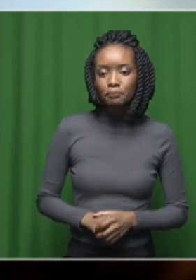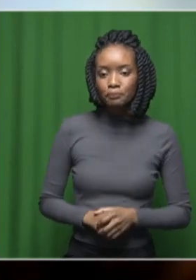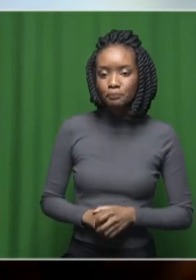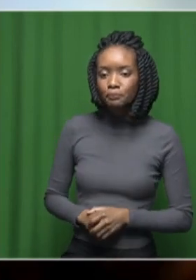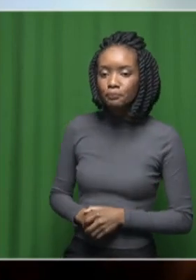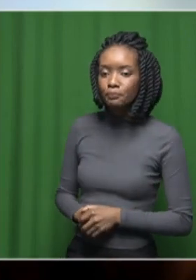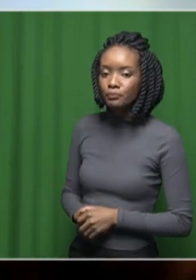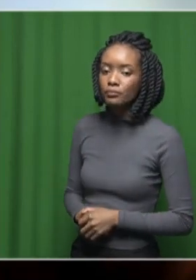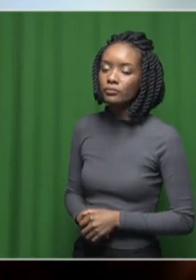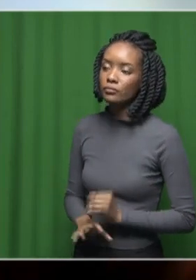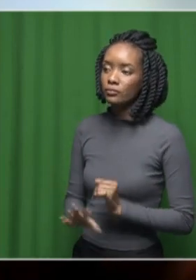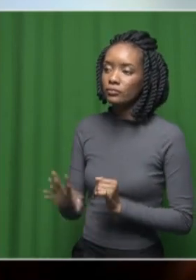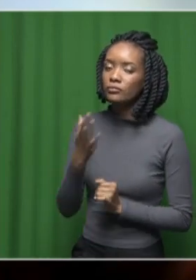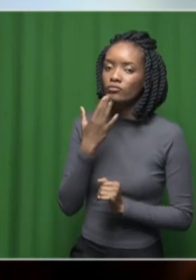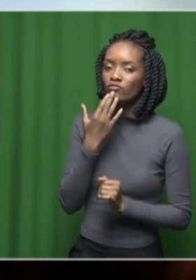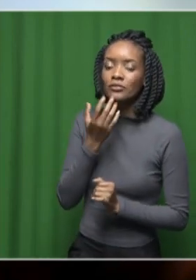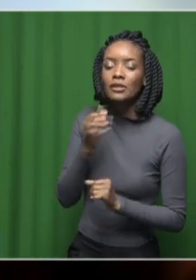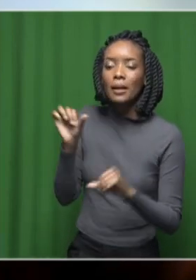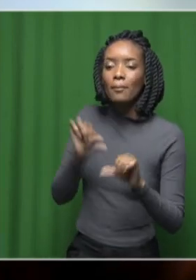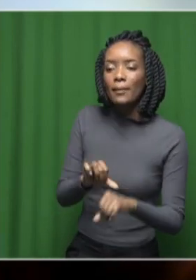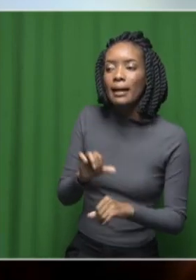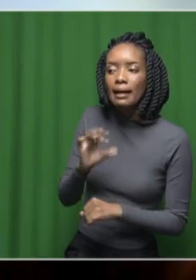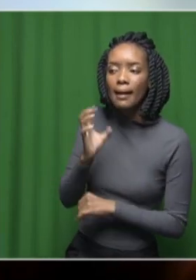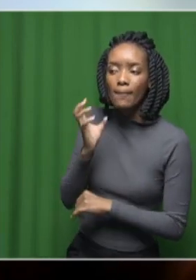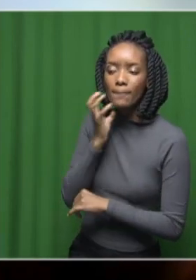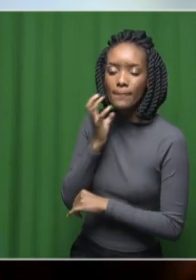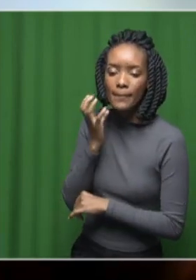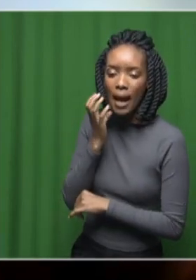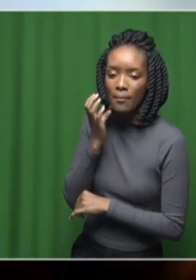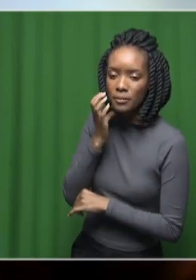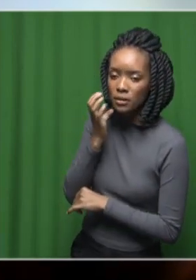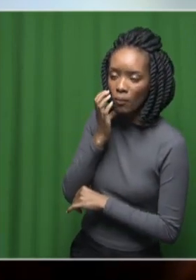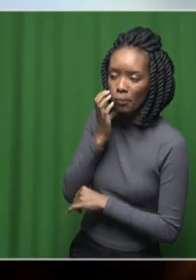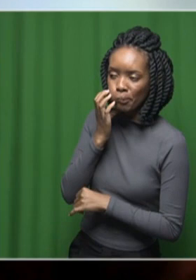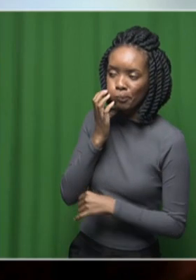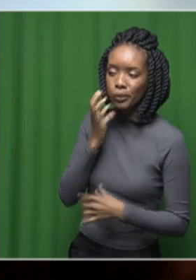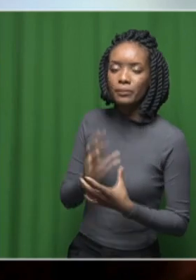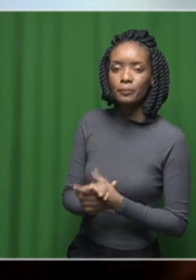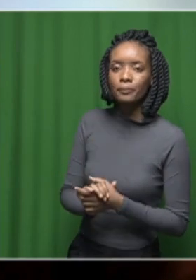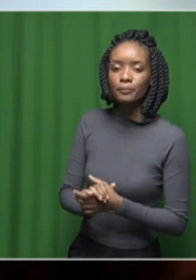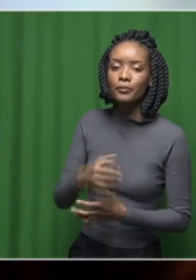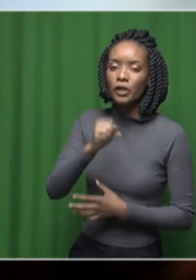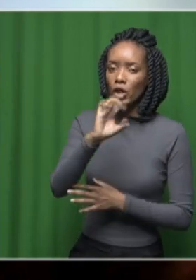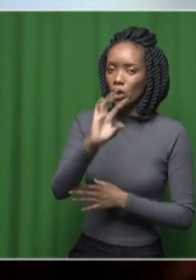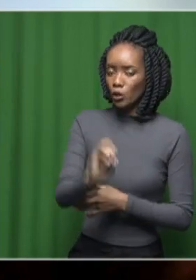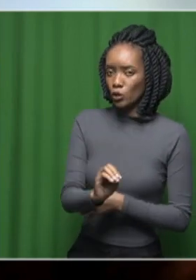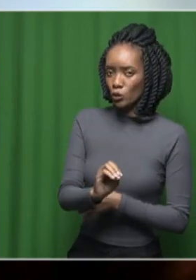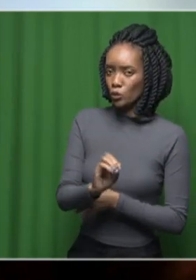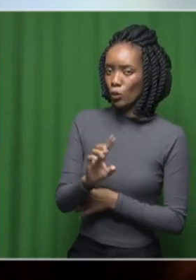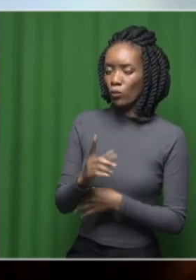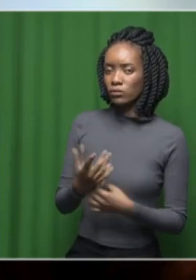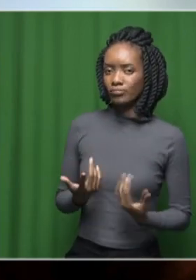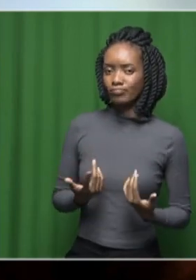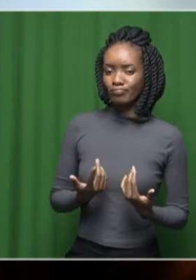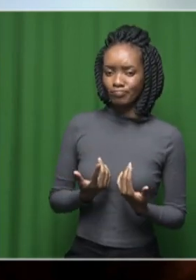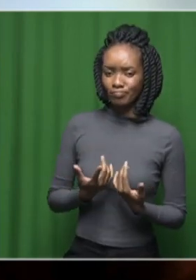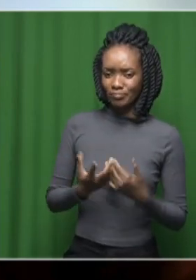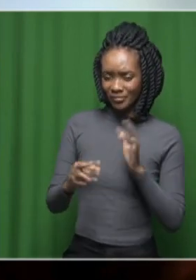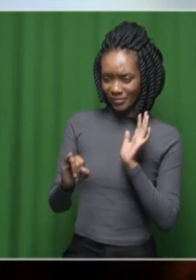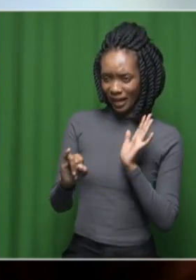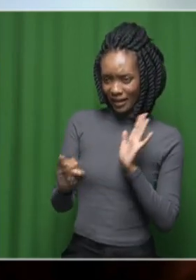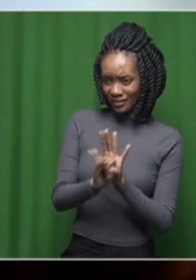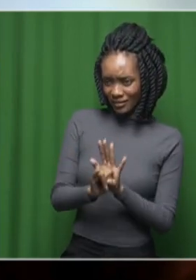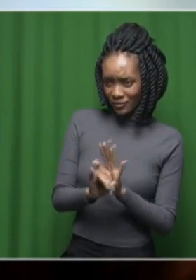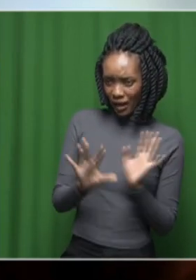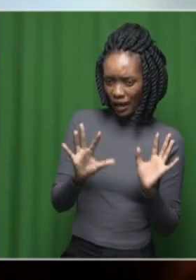to the mumps outbreak, Dr. Groome. Okay. So the symptoms, that present